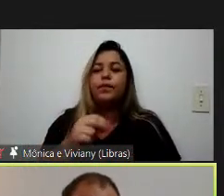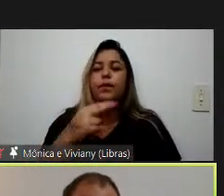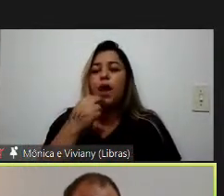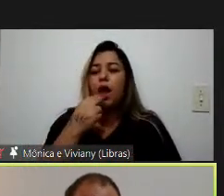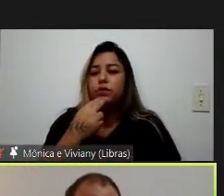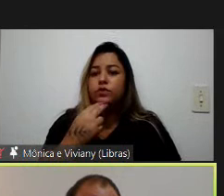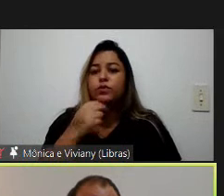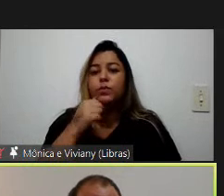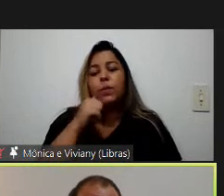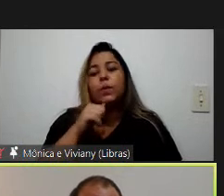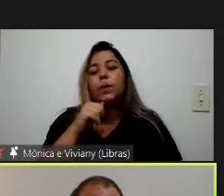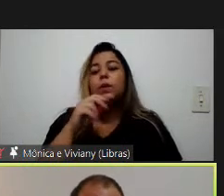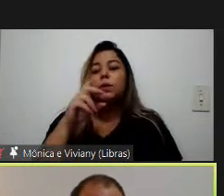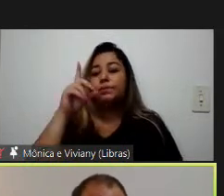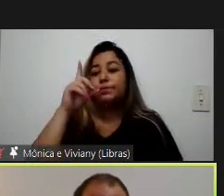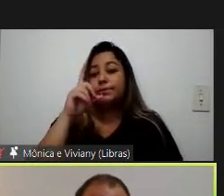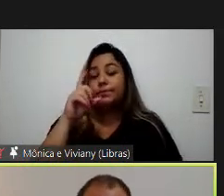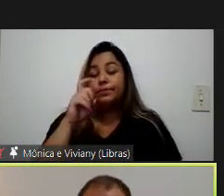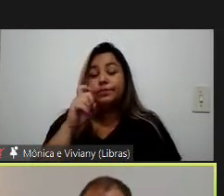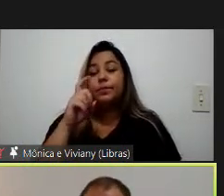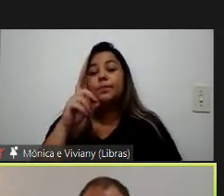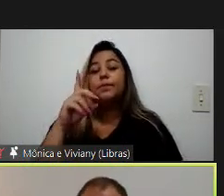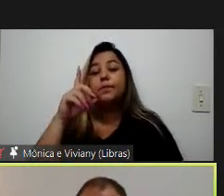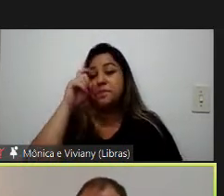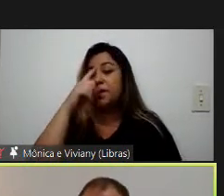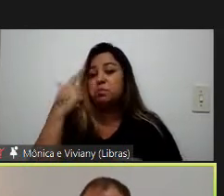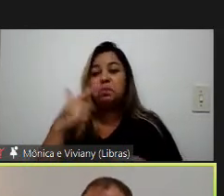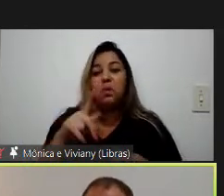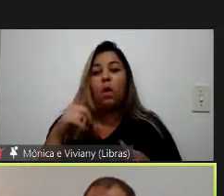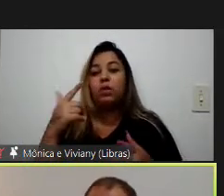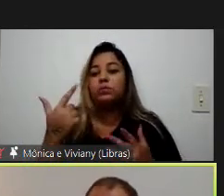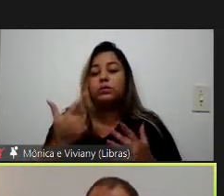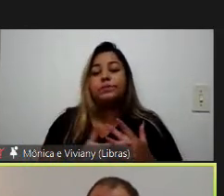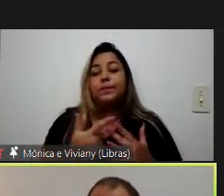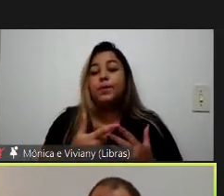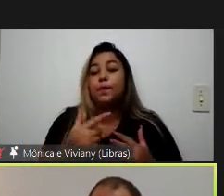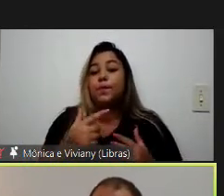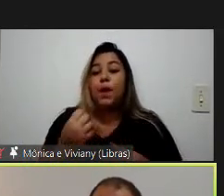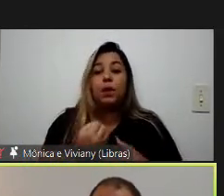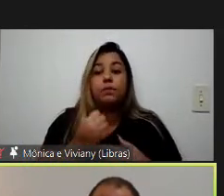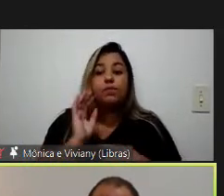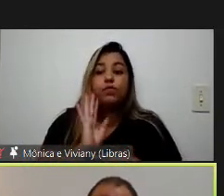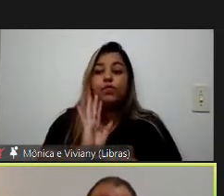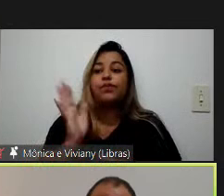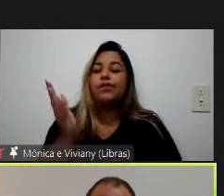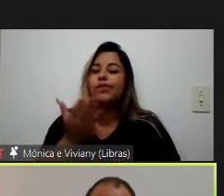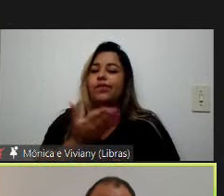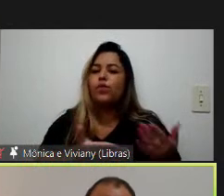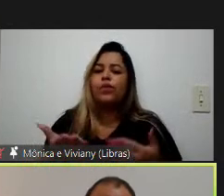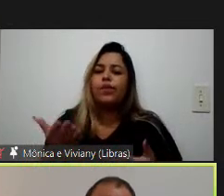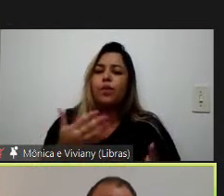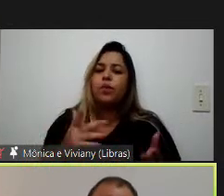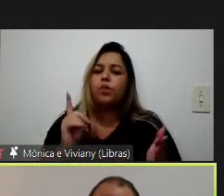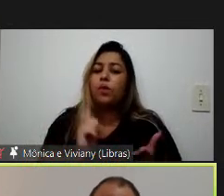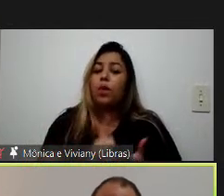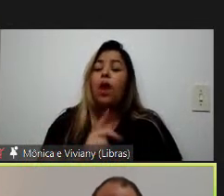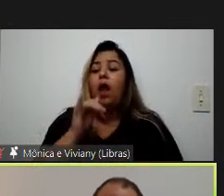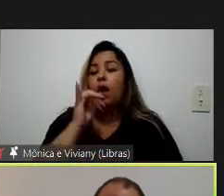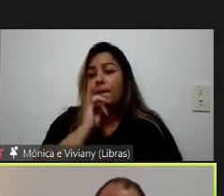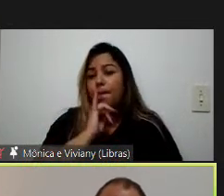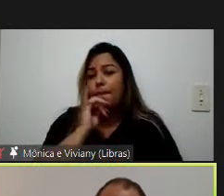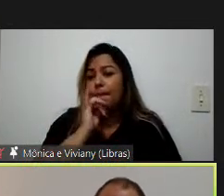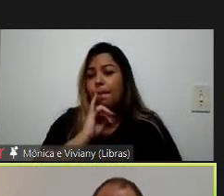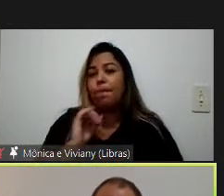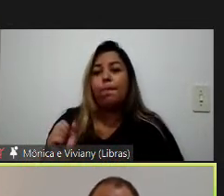such action in a number of different roles. For example, they can support such action in the role